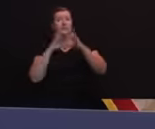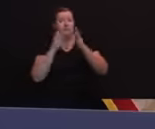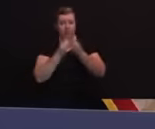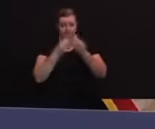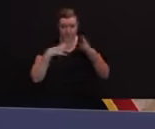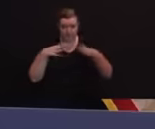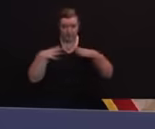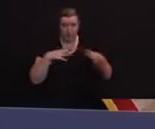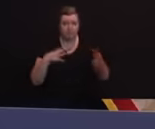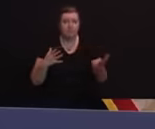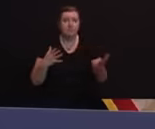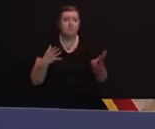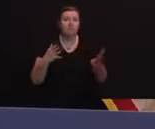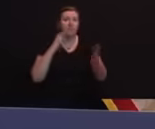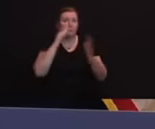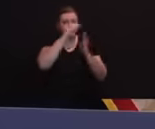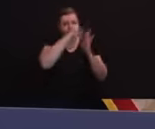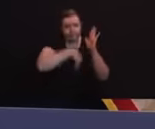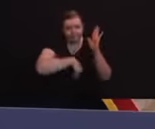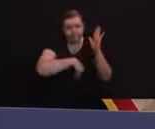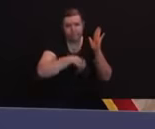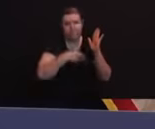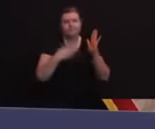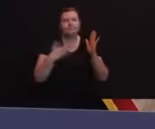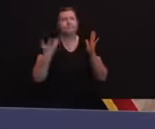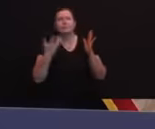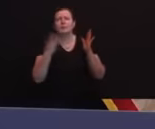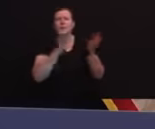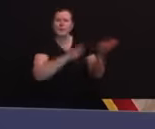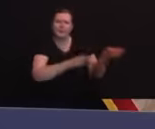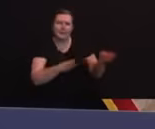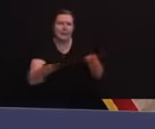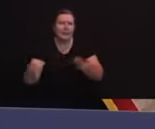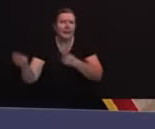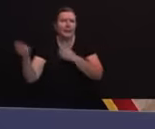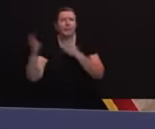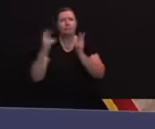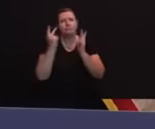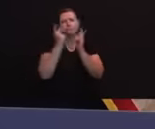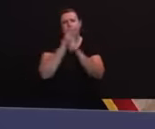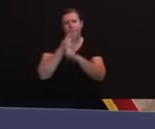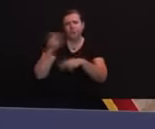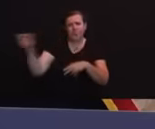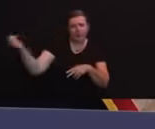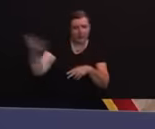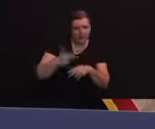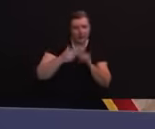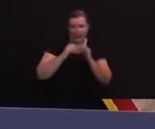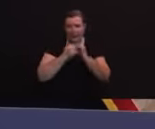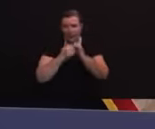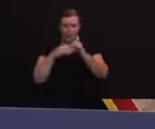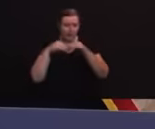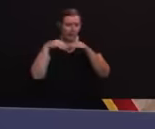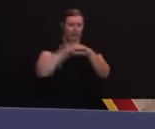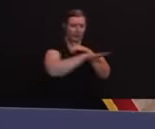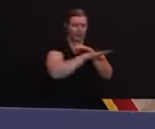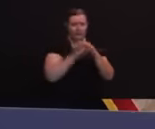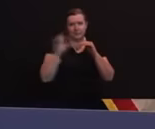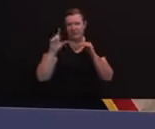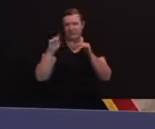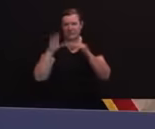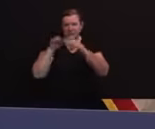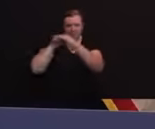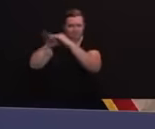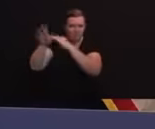individuals the facility can quarantine on their return. Reservations and any changes to reservations must be